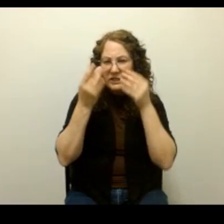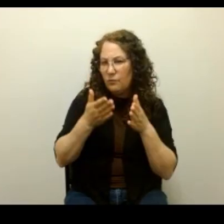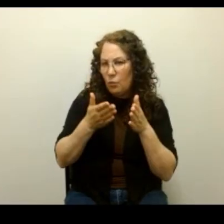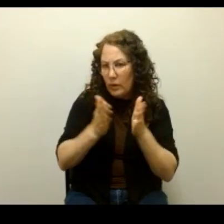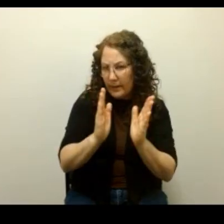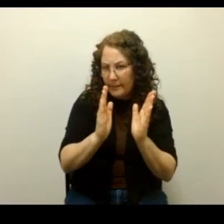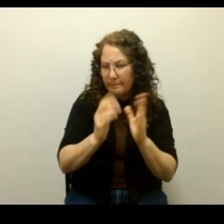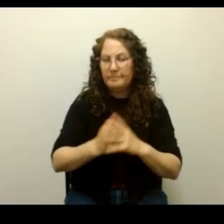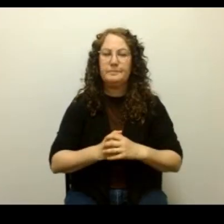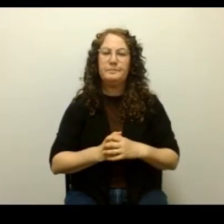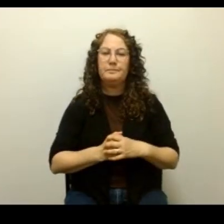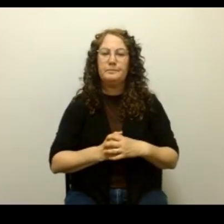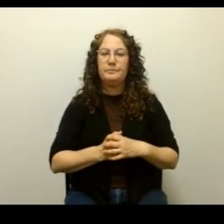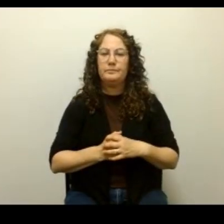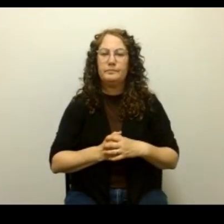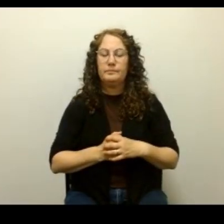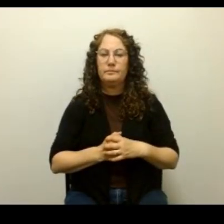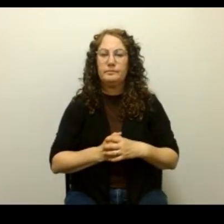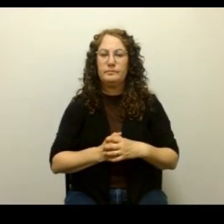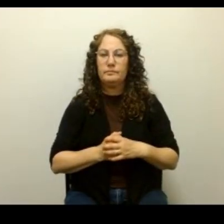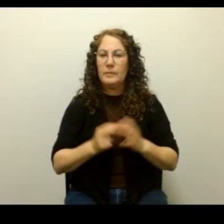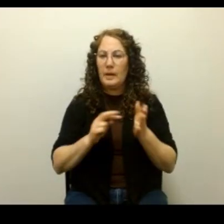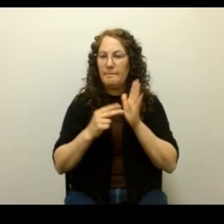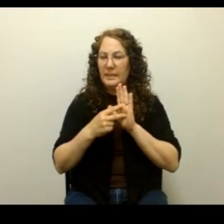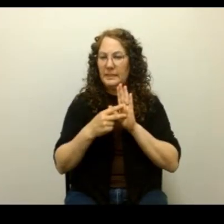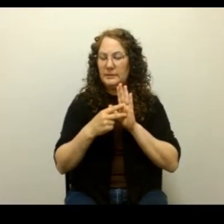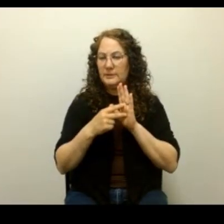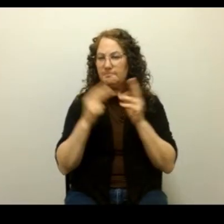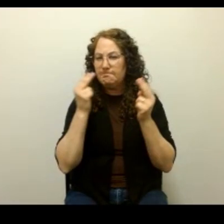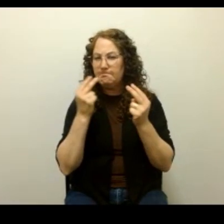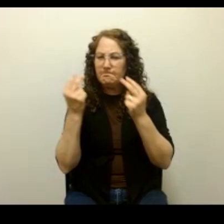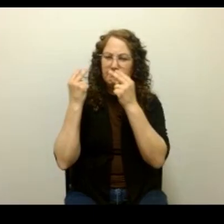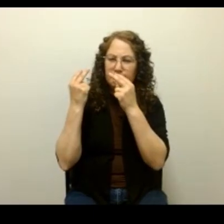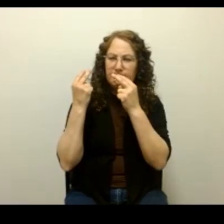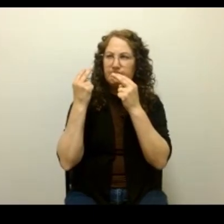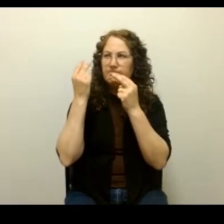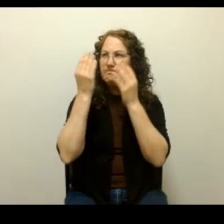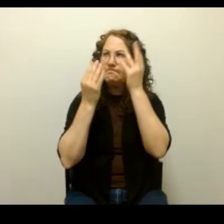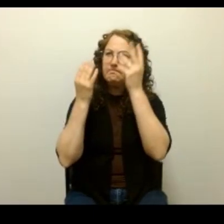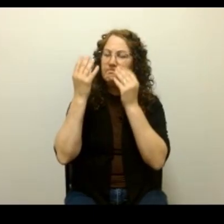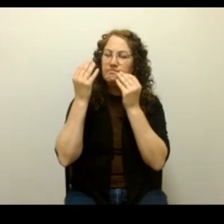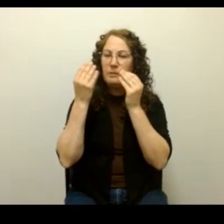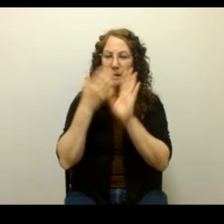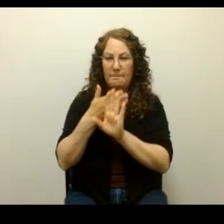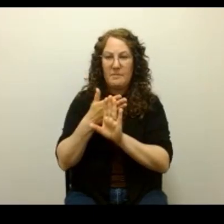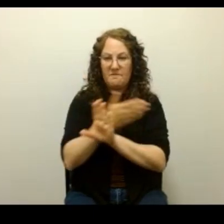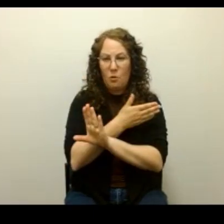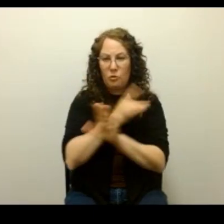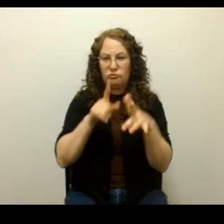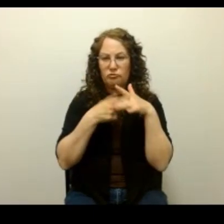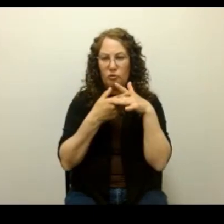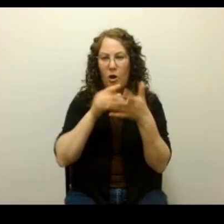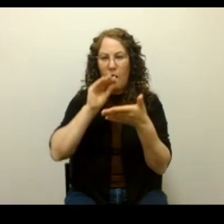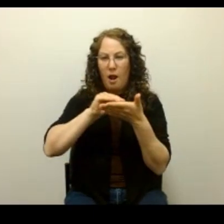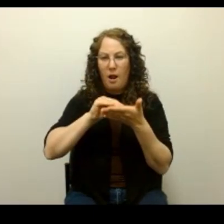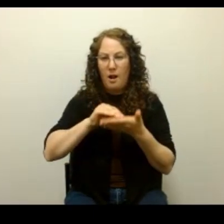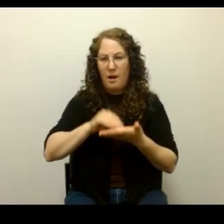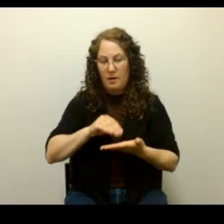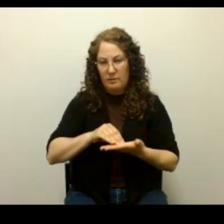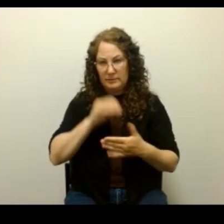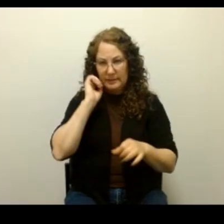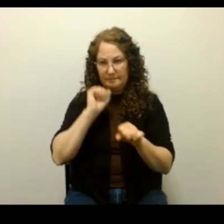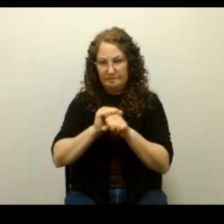You need to do a reflection before you go about writing this